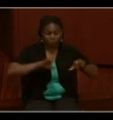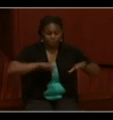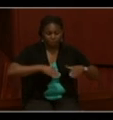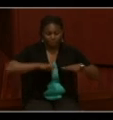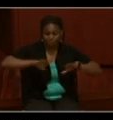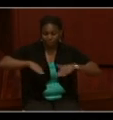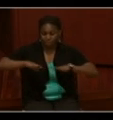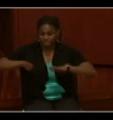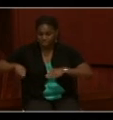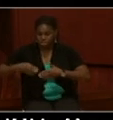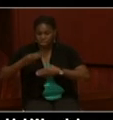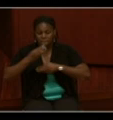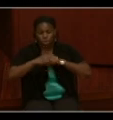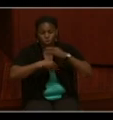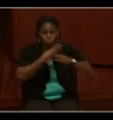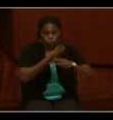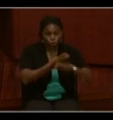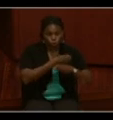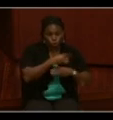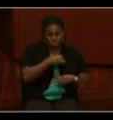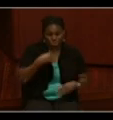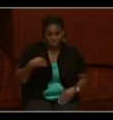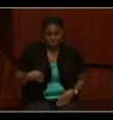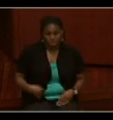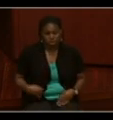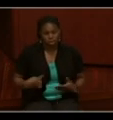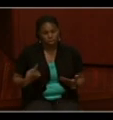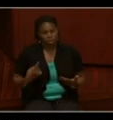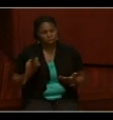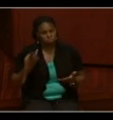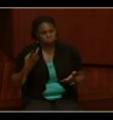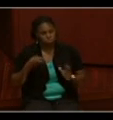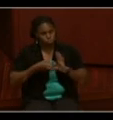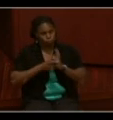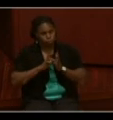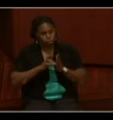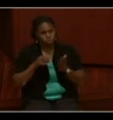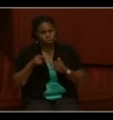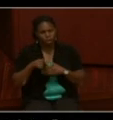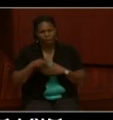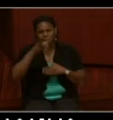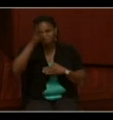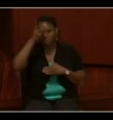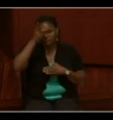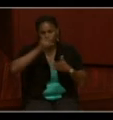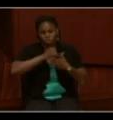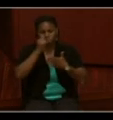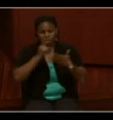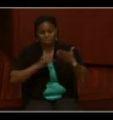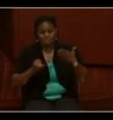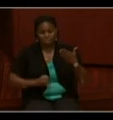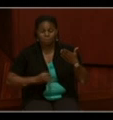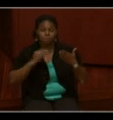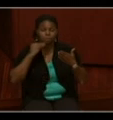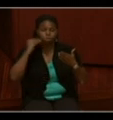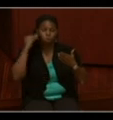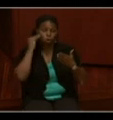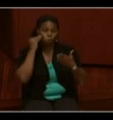China. The one that we'll take a look at is a father's sketch of his home